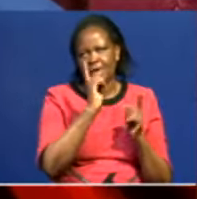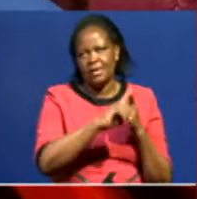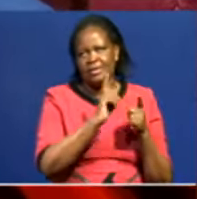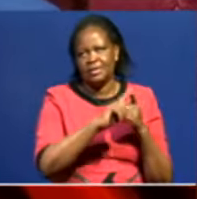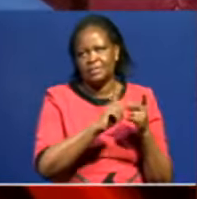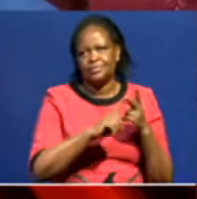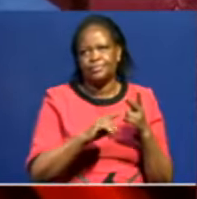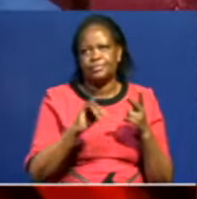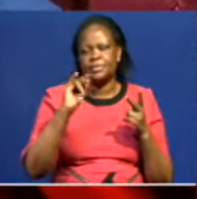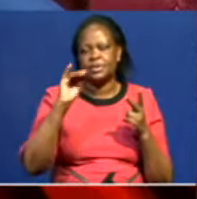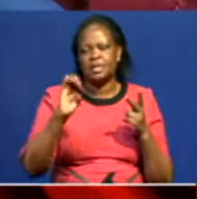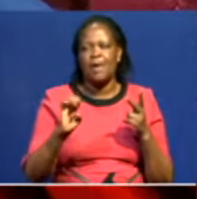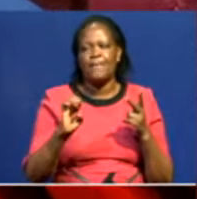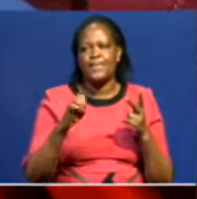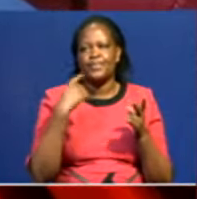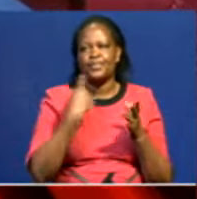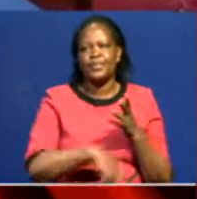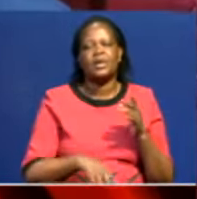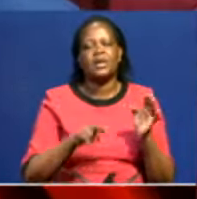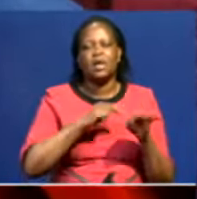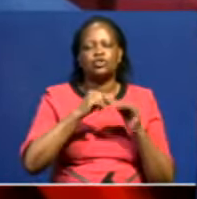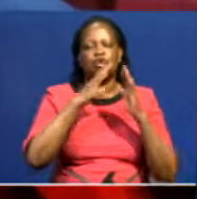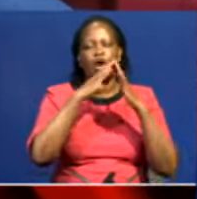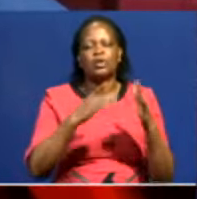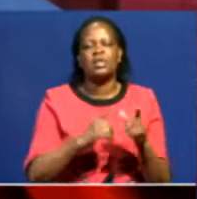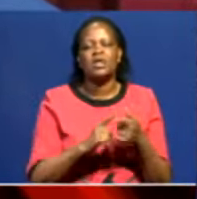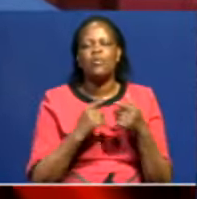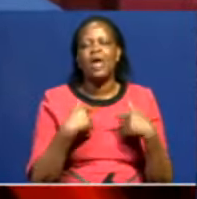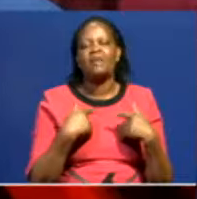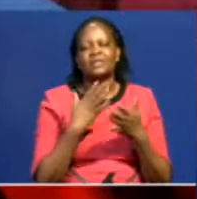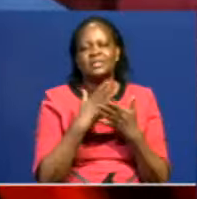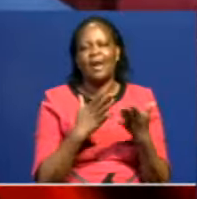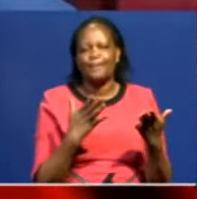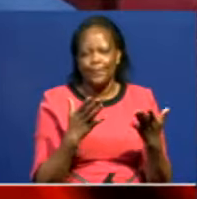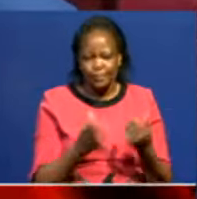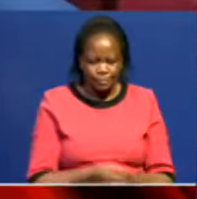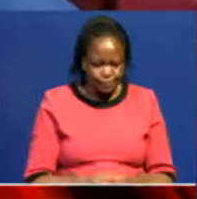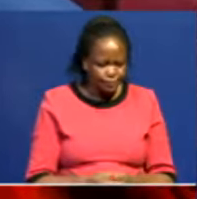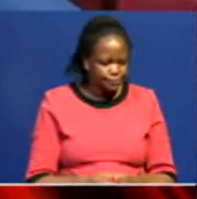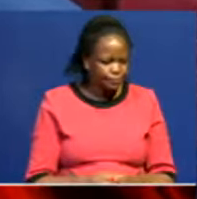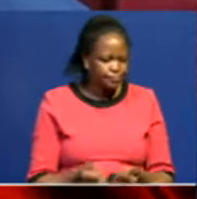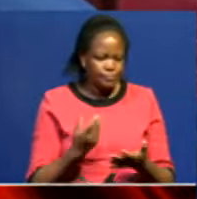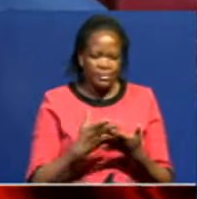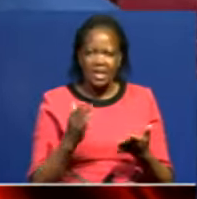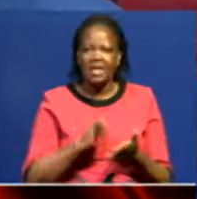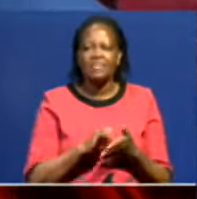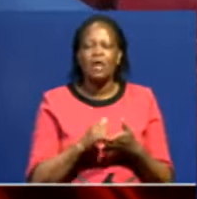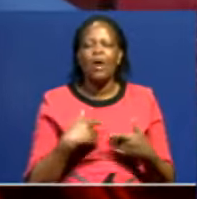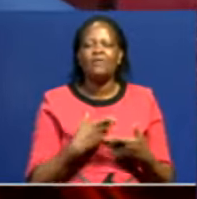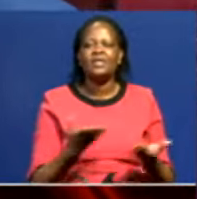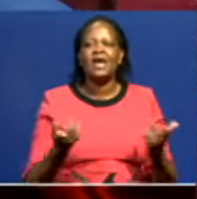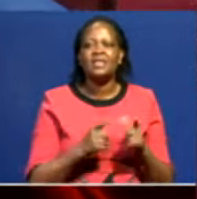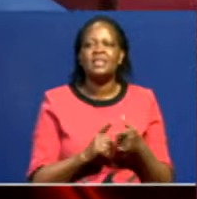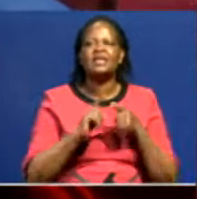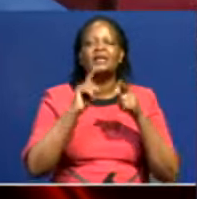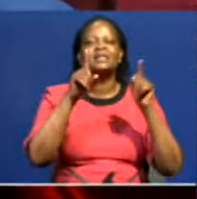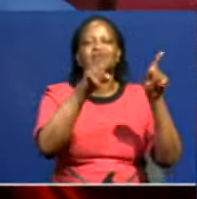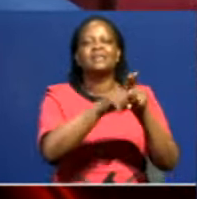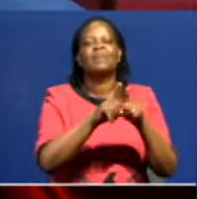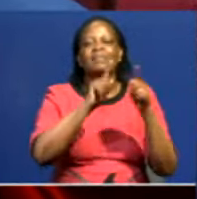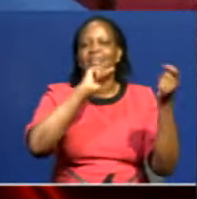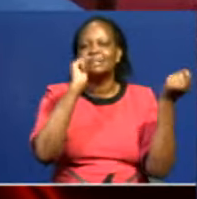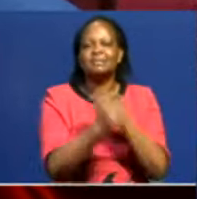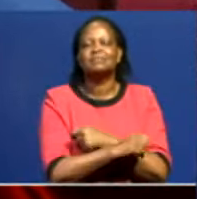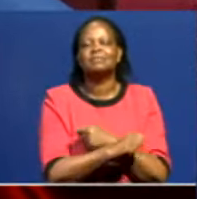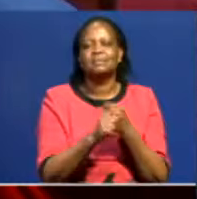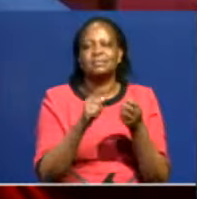an Income REIT. You talked about national housing. They already have maybe some assets that are already there. That too can be converted into a REIT.